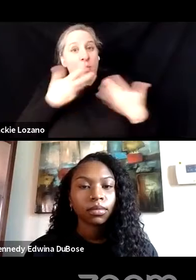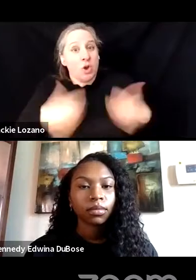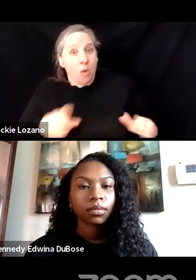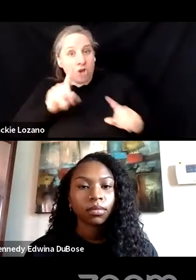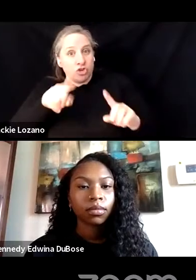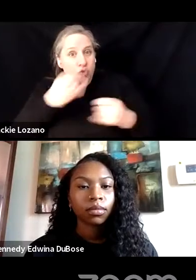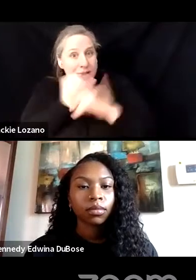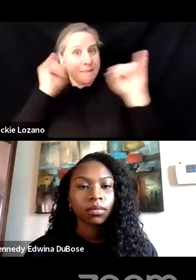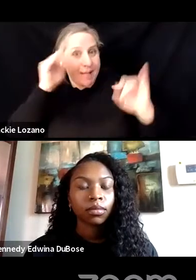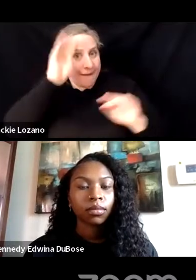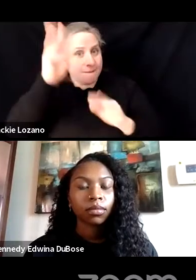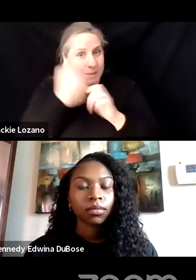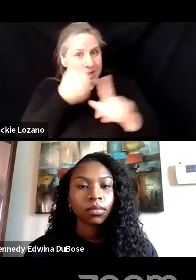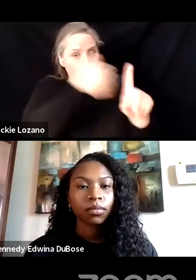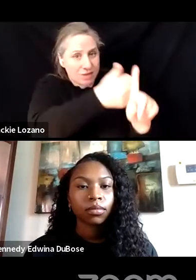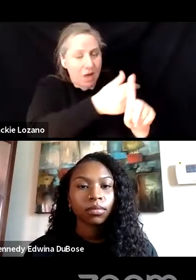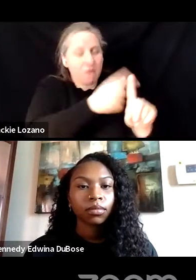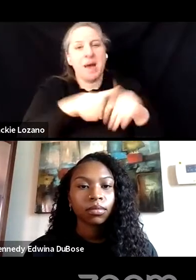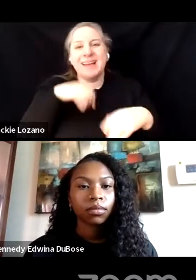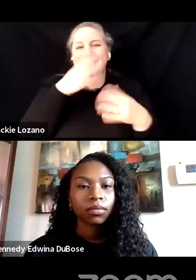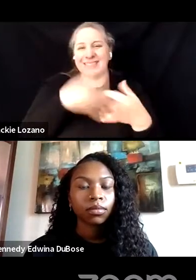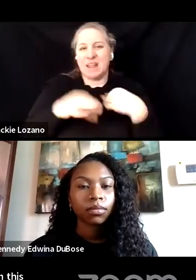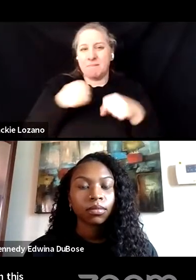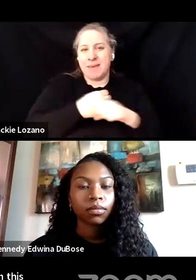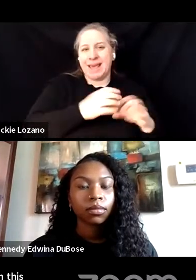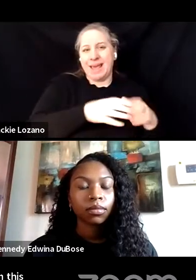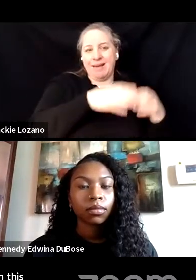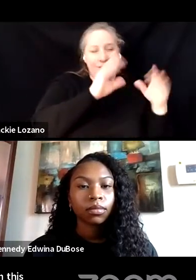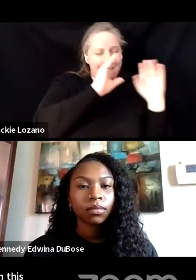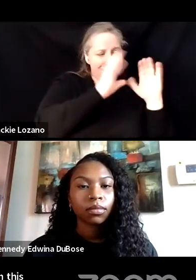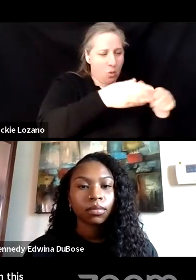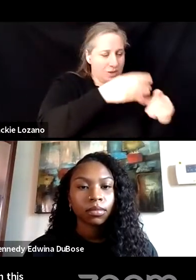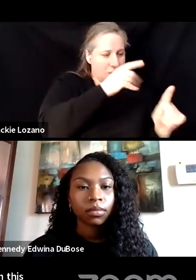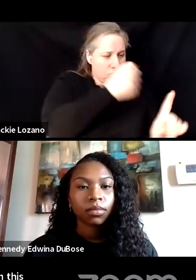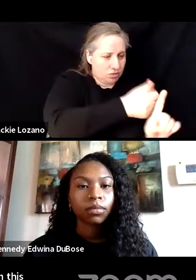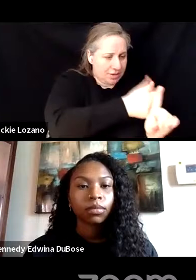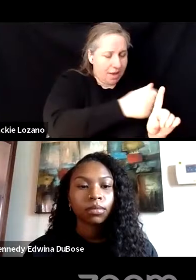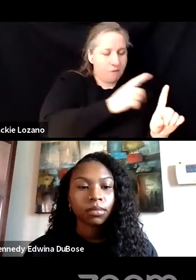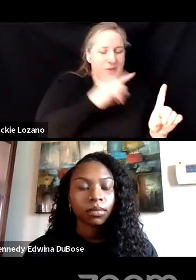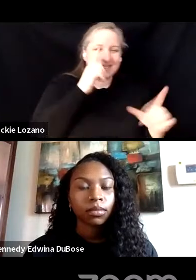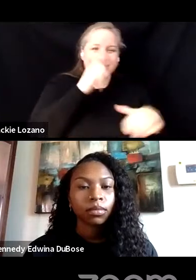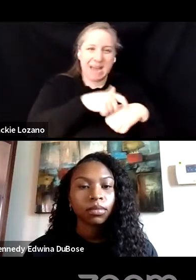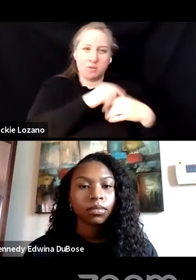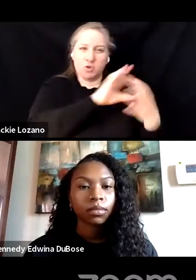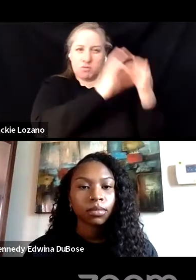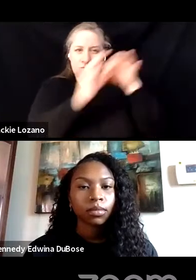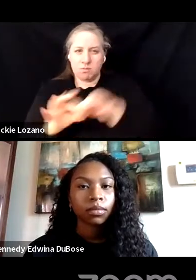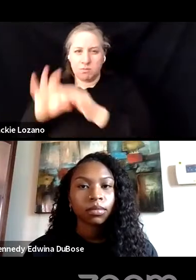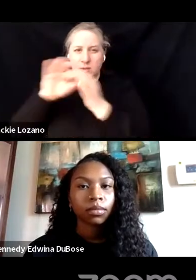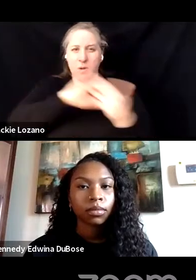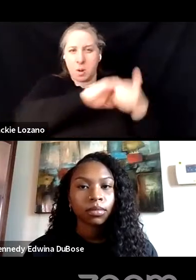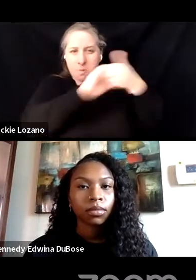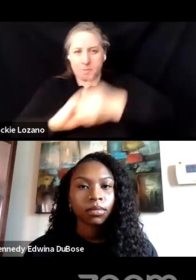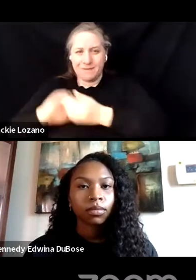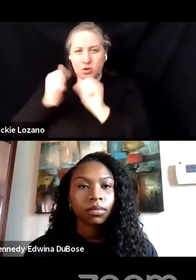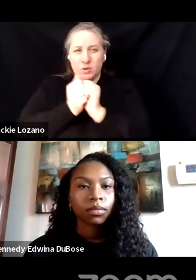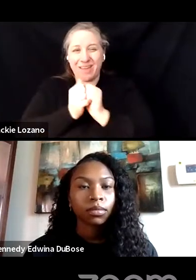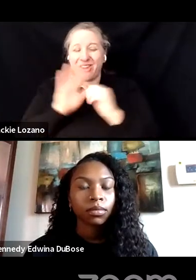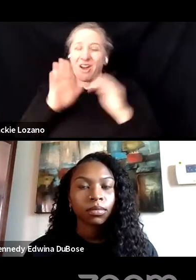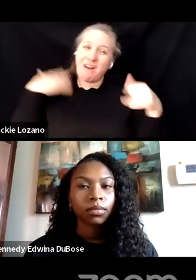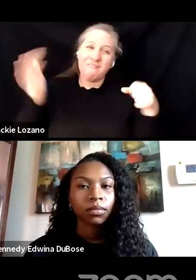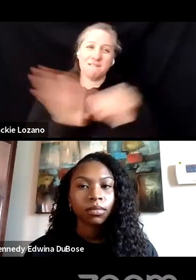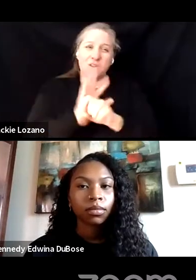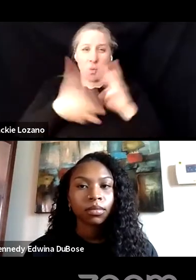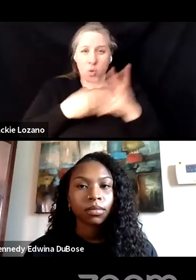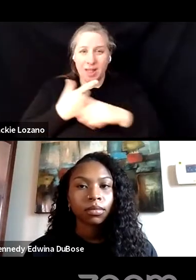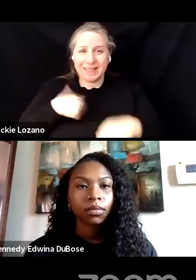than doing that and creating silos, this is the time to build bridges, because our communities need us. Our entire world